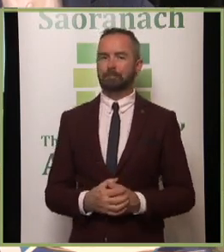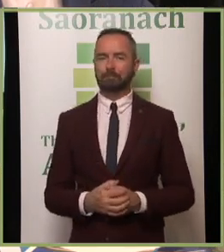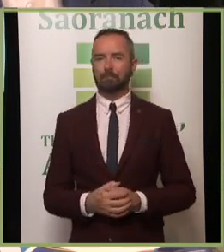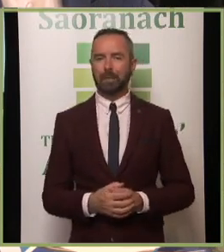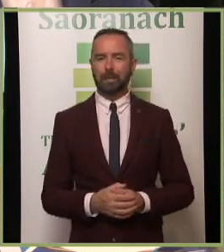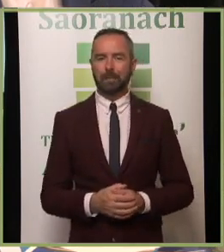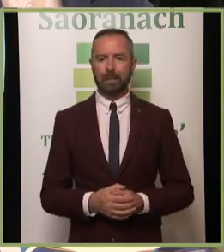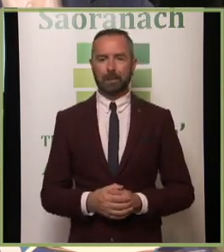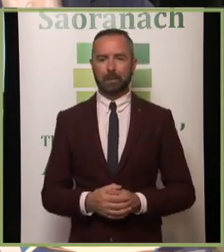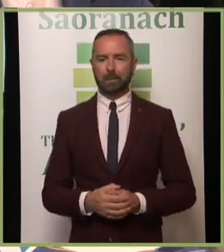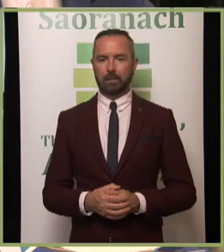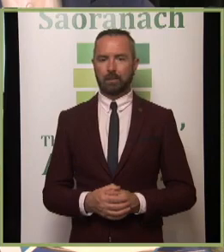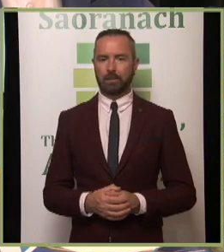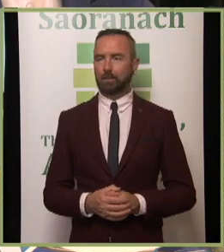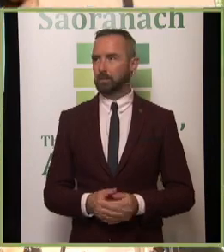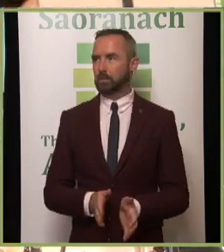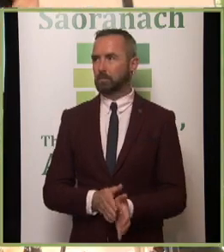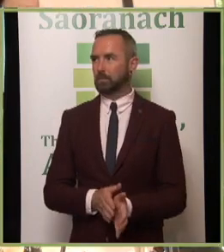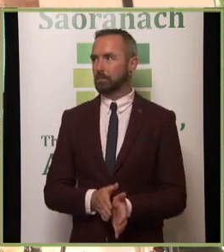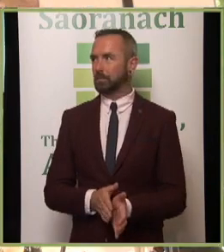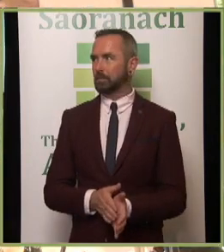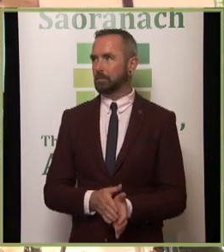You could just say state-owned and managed, yeah.